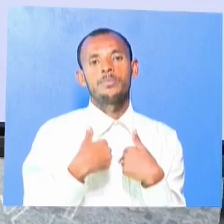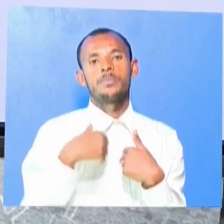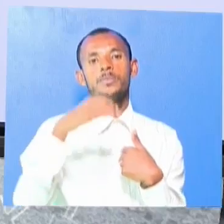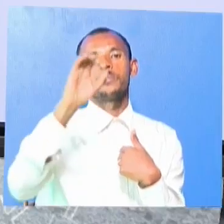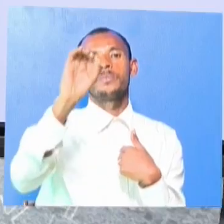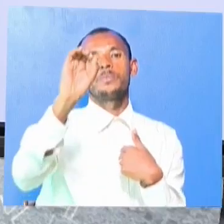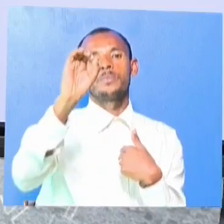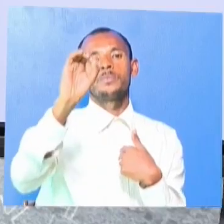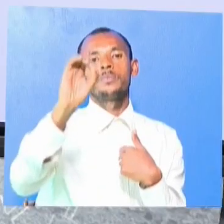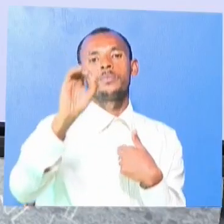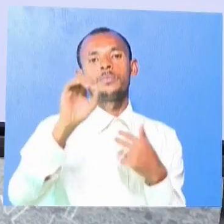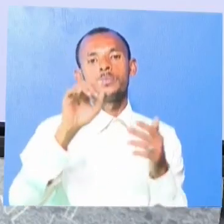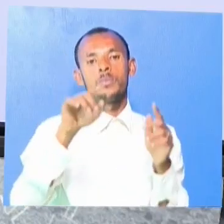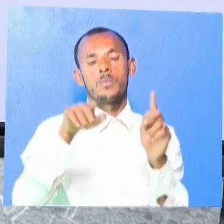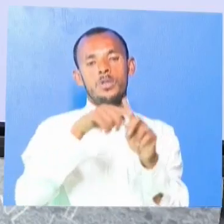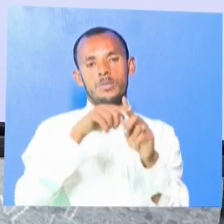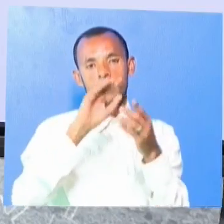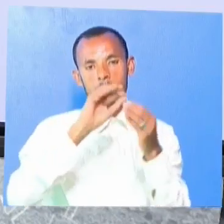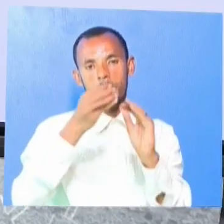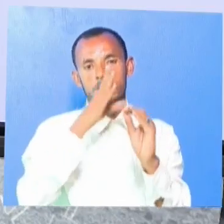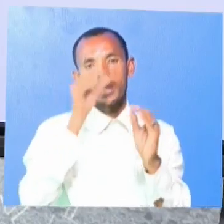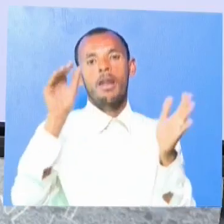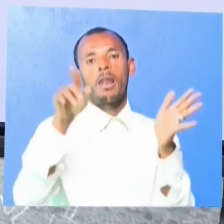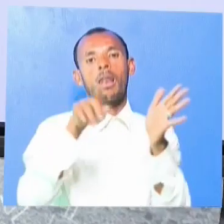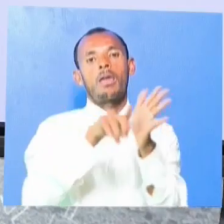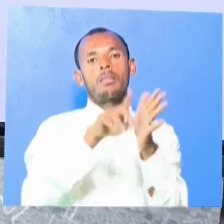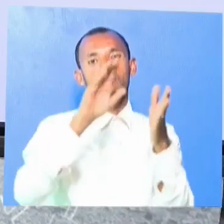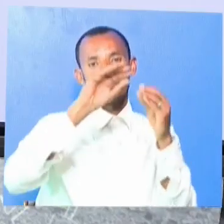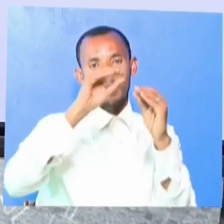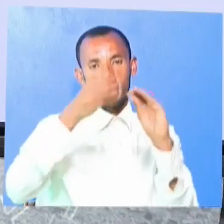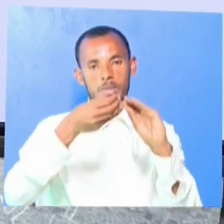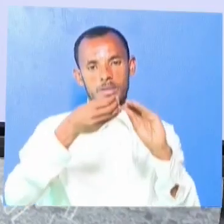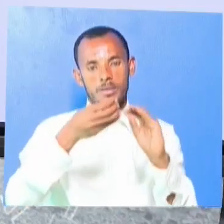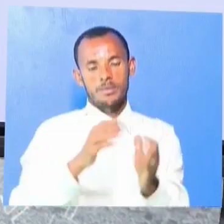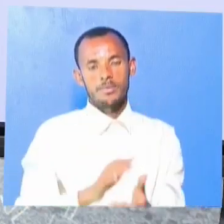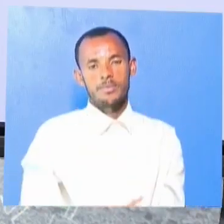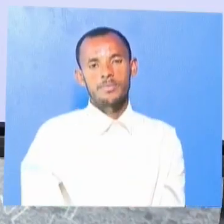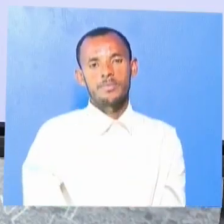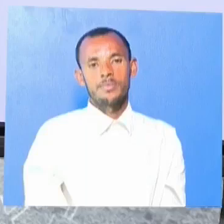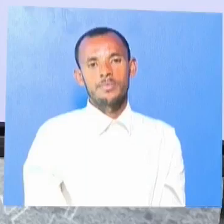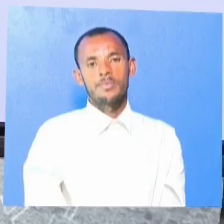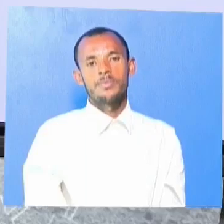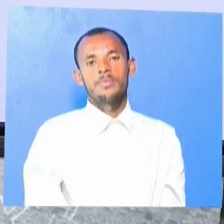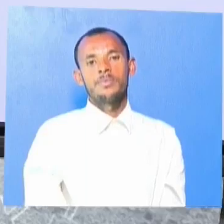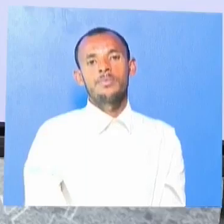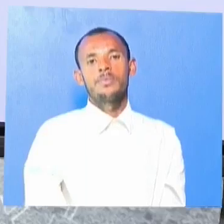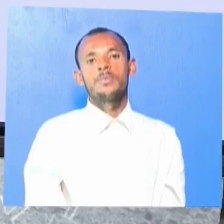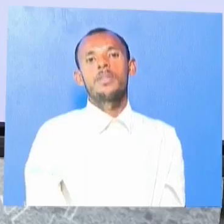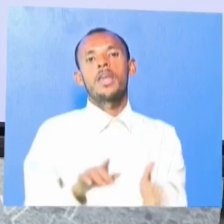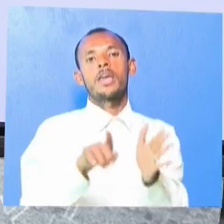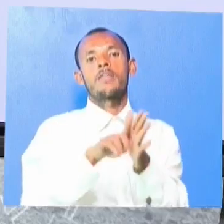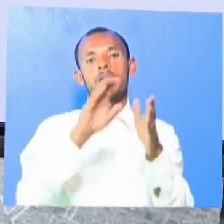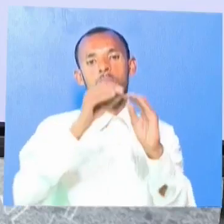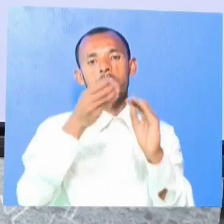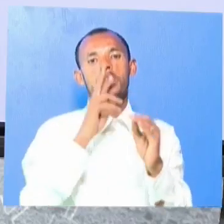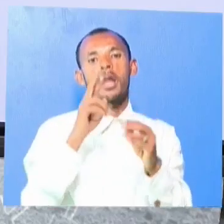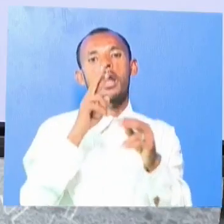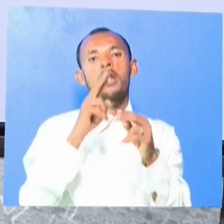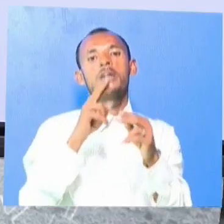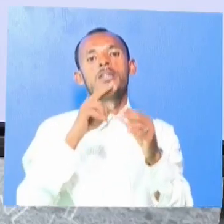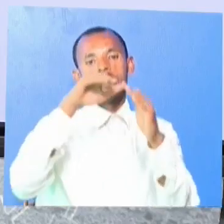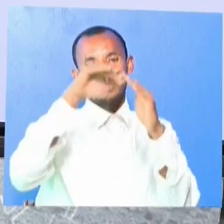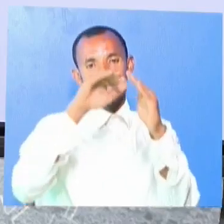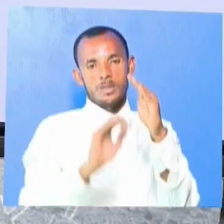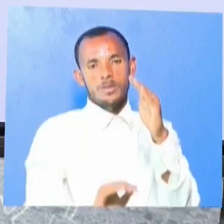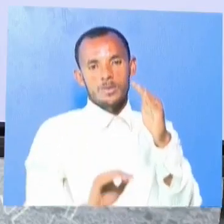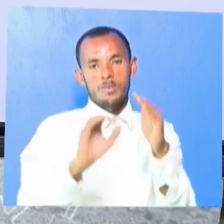0, positive numbers, and negative numbers. As we know, negative numbers are smaller than